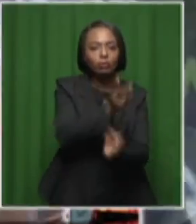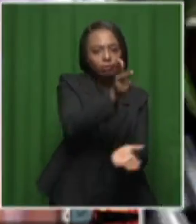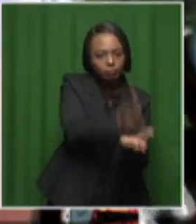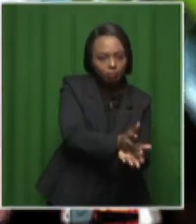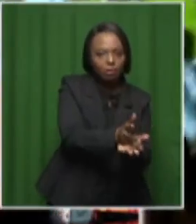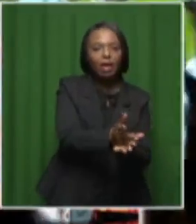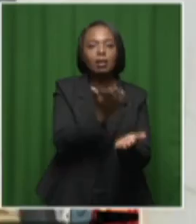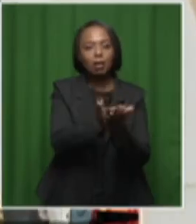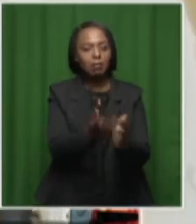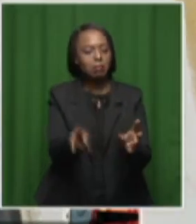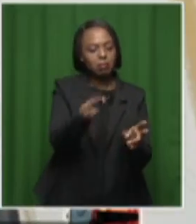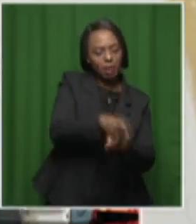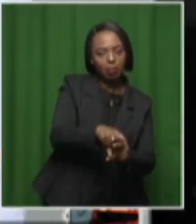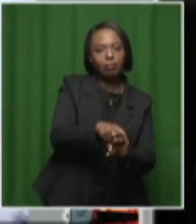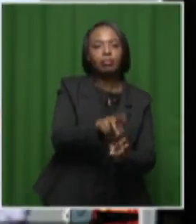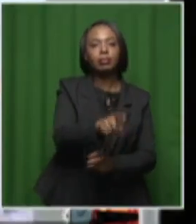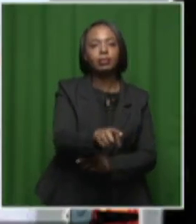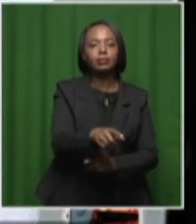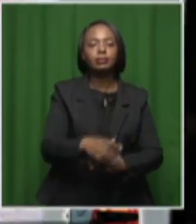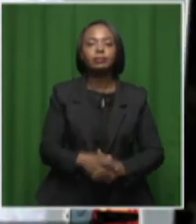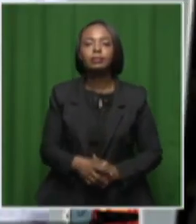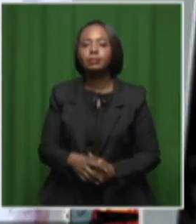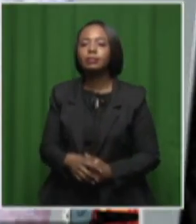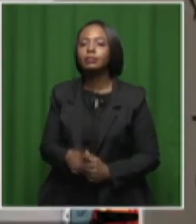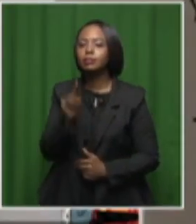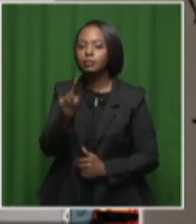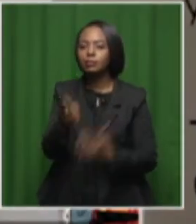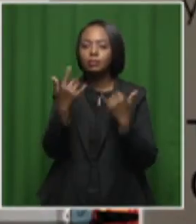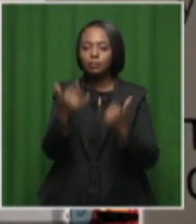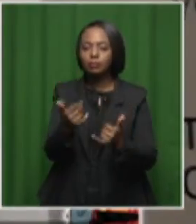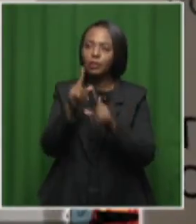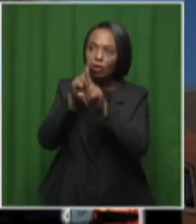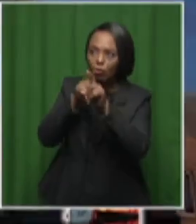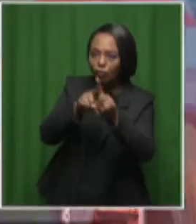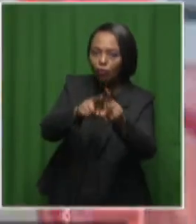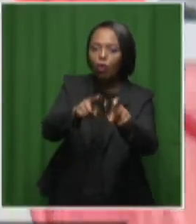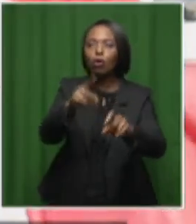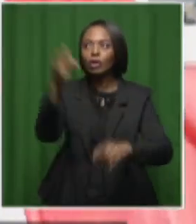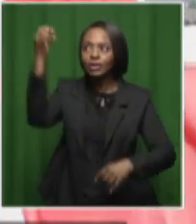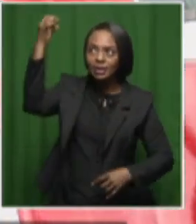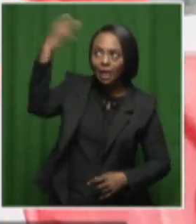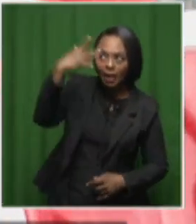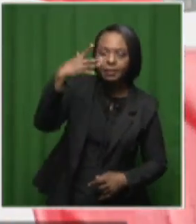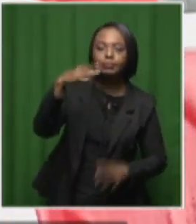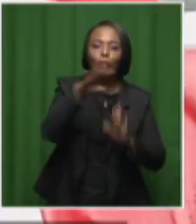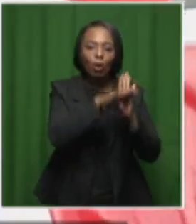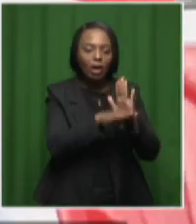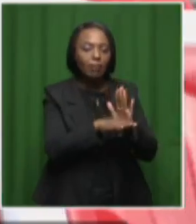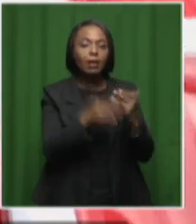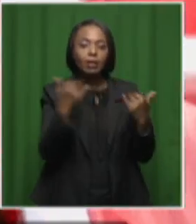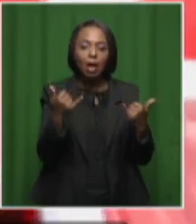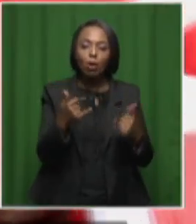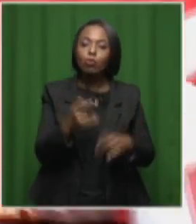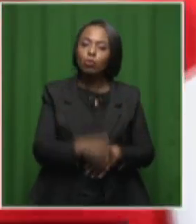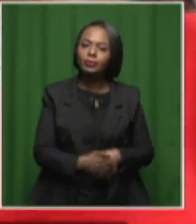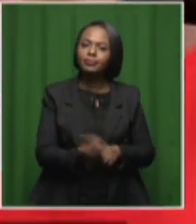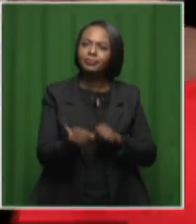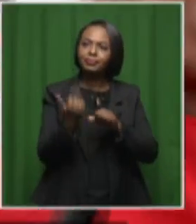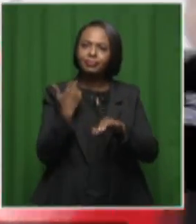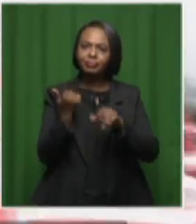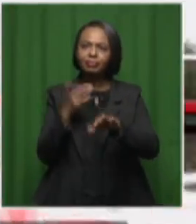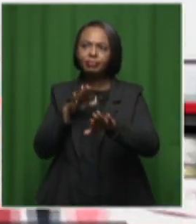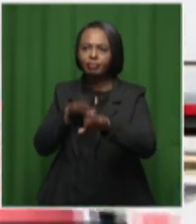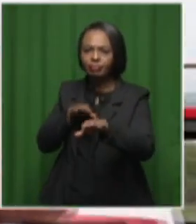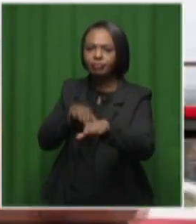Well, I must tell you, as we are following the sun here in the City of Gold, the traffic is flowing here on